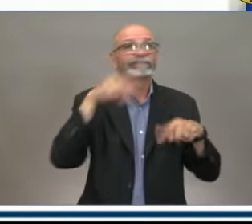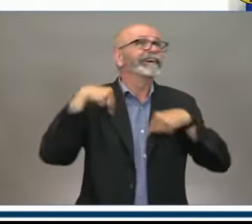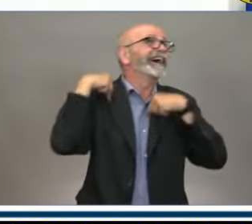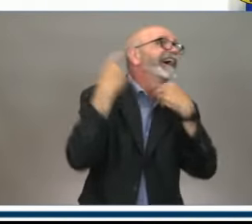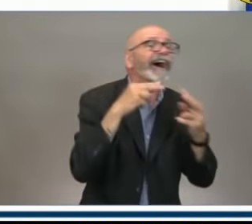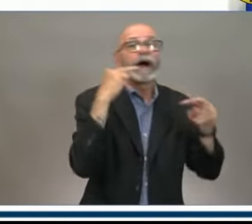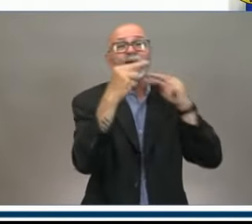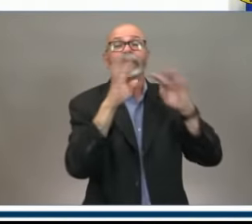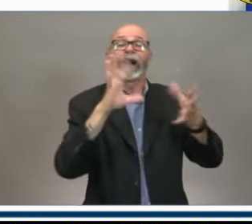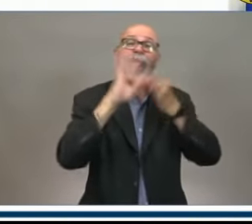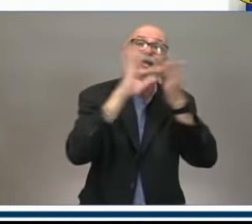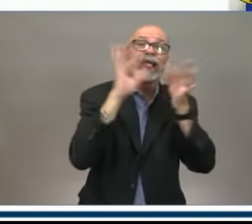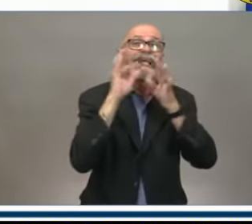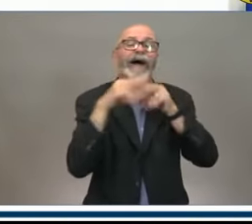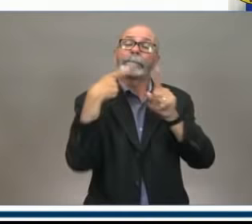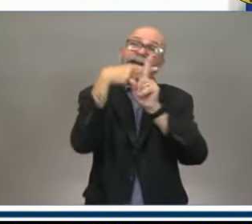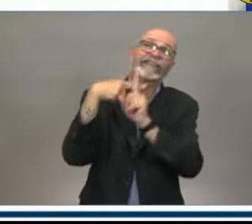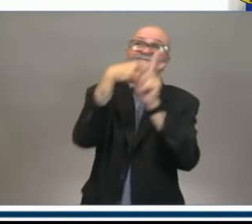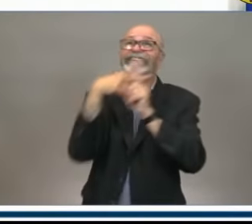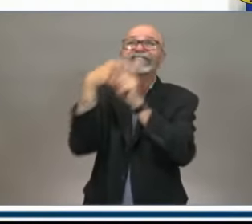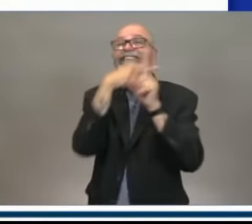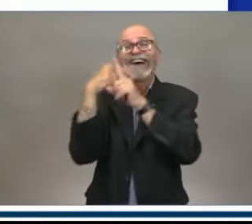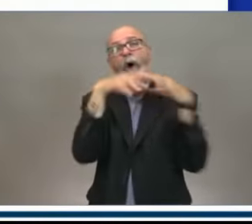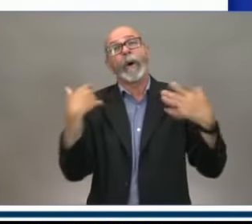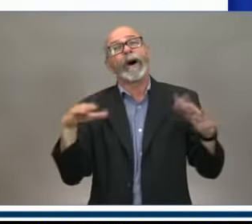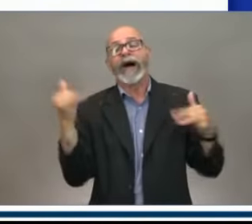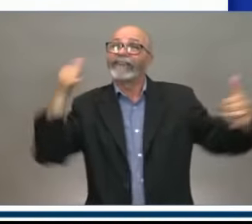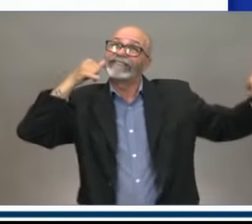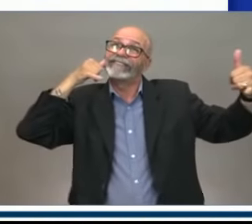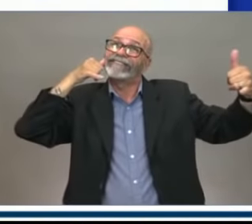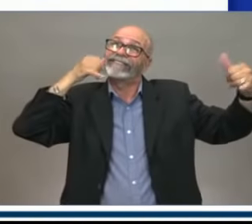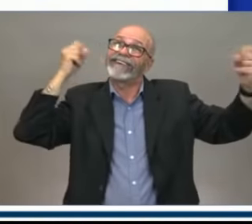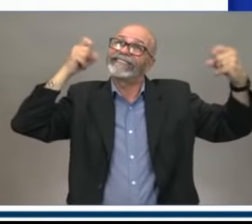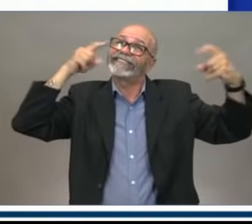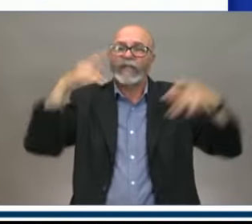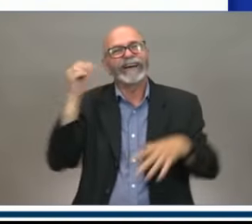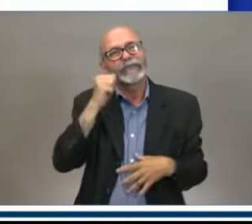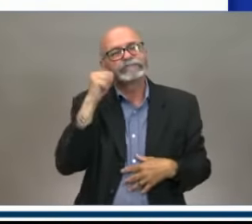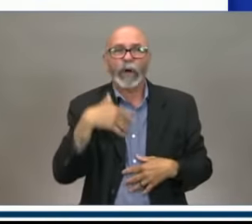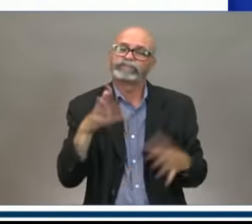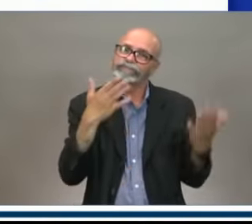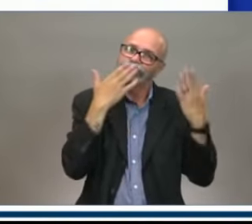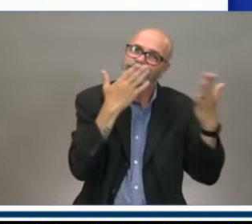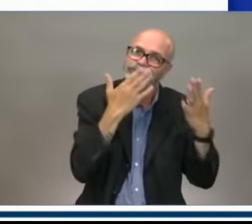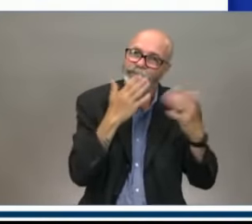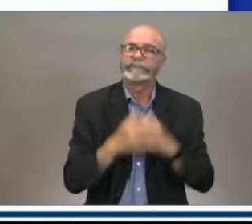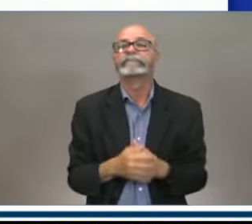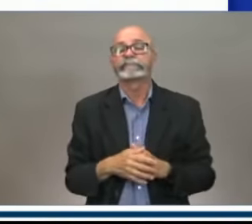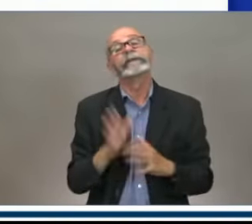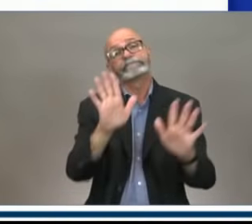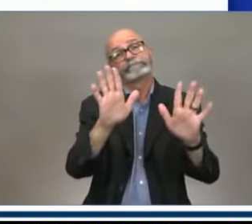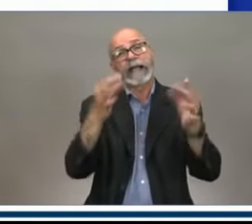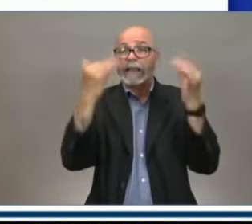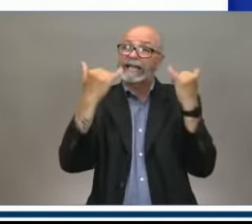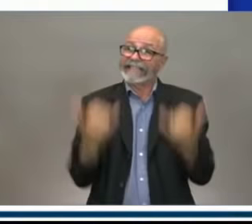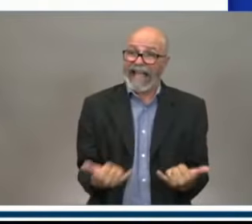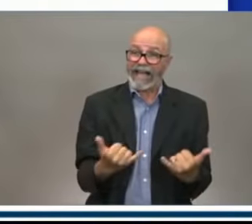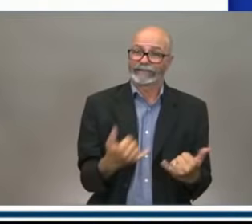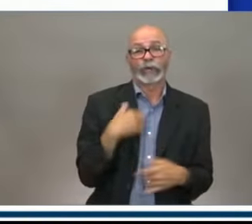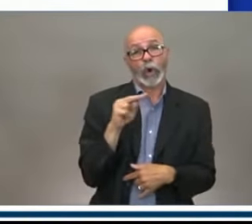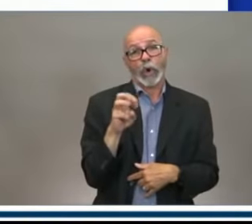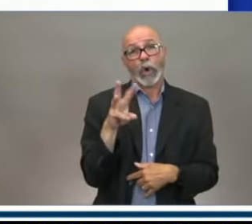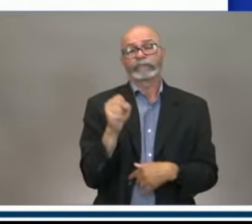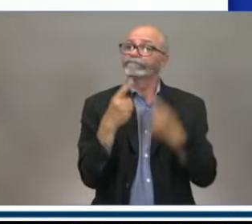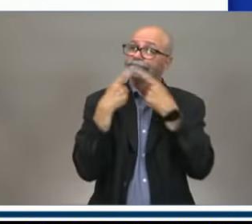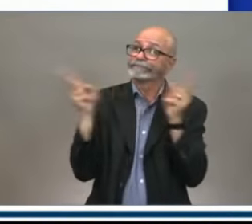Dr. Strang is working from home, we've decided to take a break from these briefings. We won't be seeing one another in person,